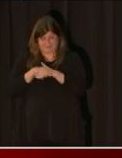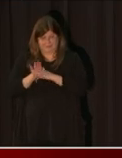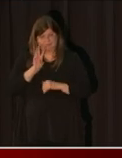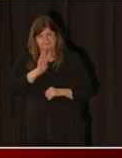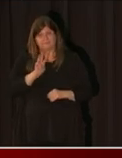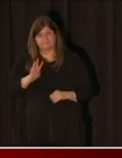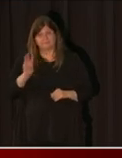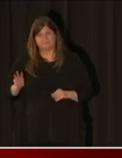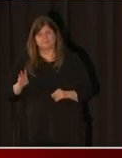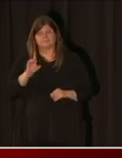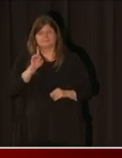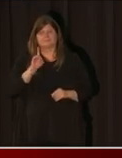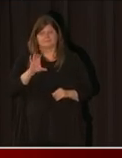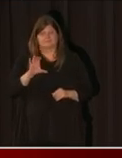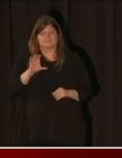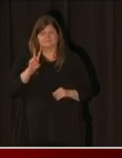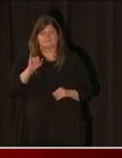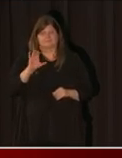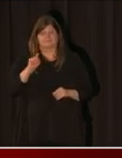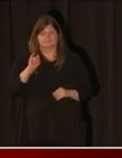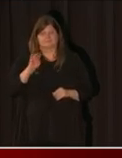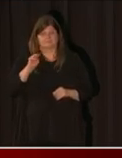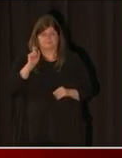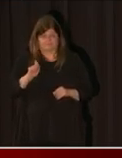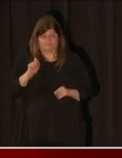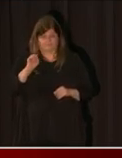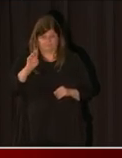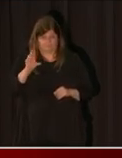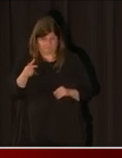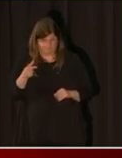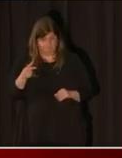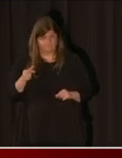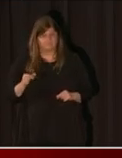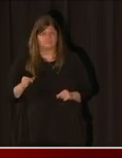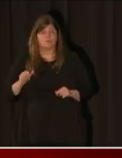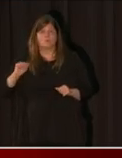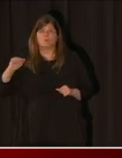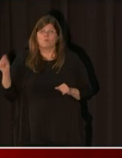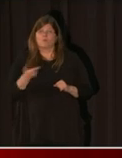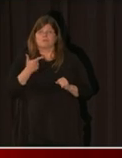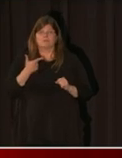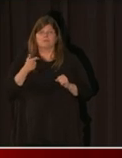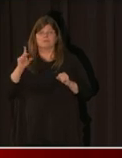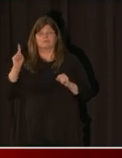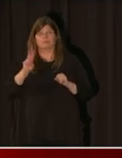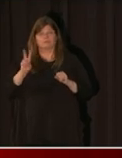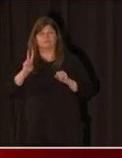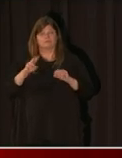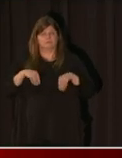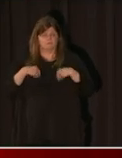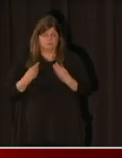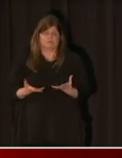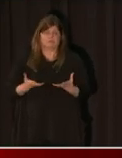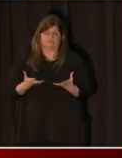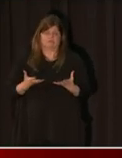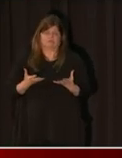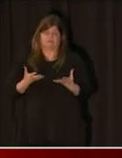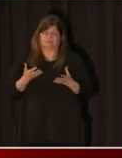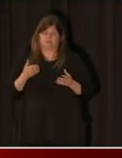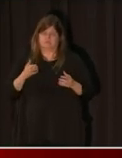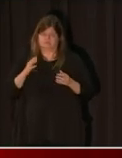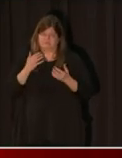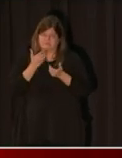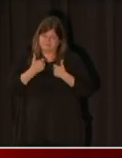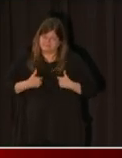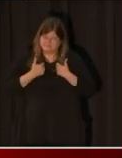dcvictim.org. All of our domestic violence service providers are available to provide those necessary and life-saving services, and so we encourage victims